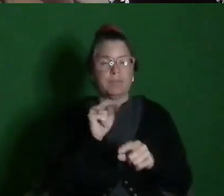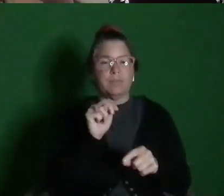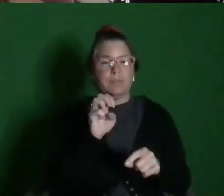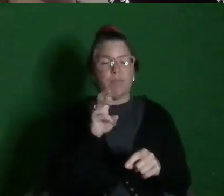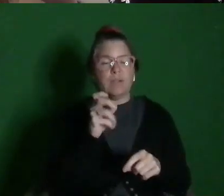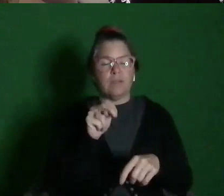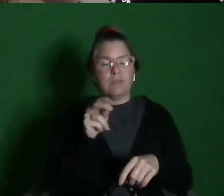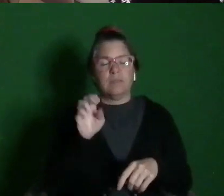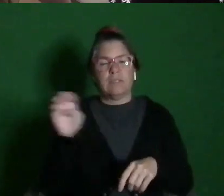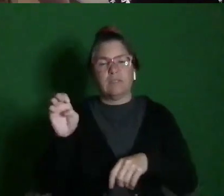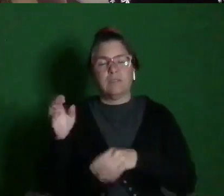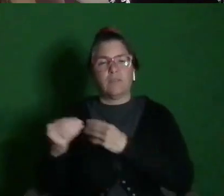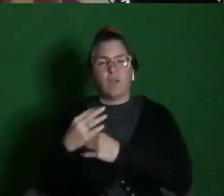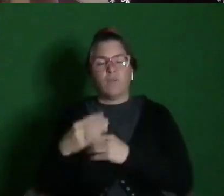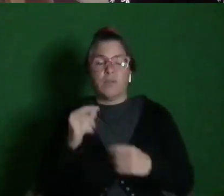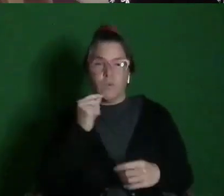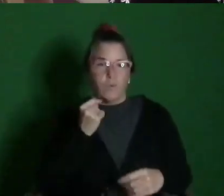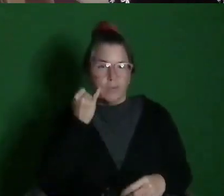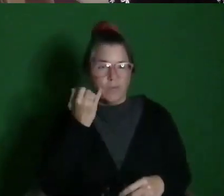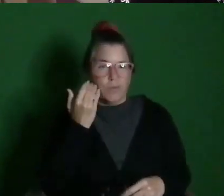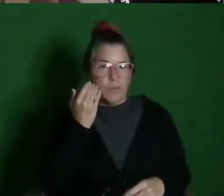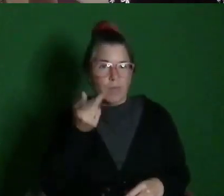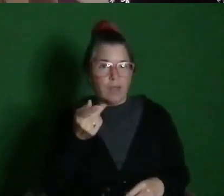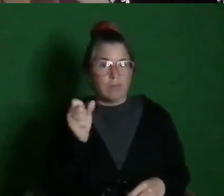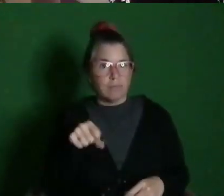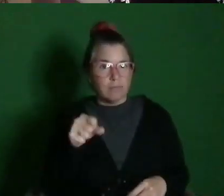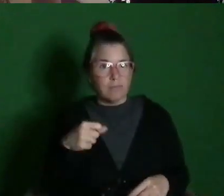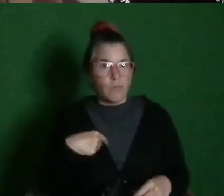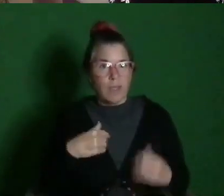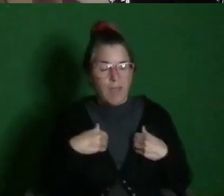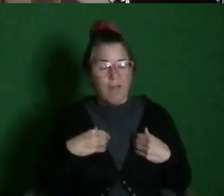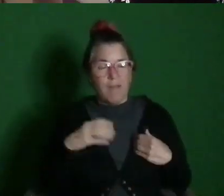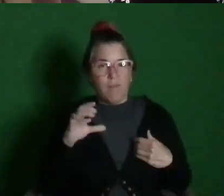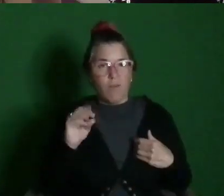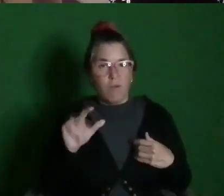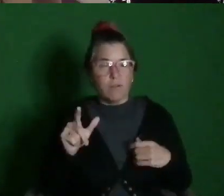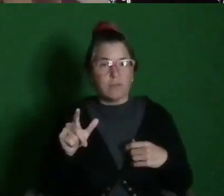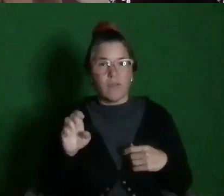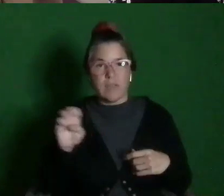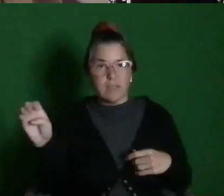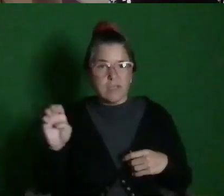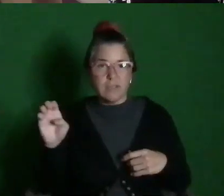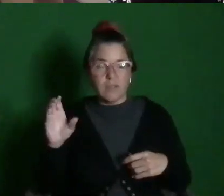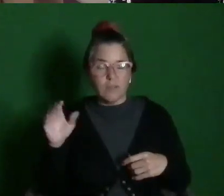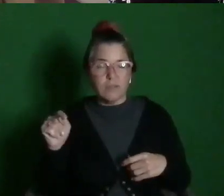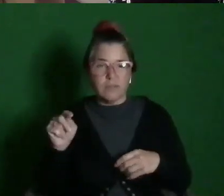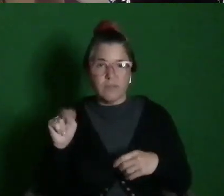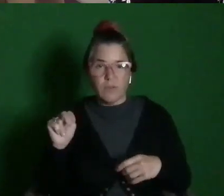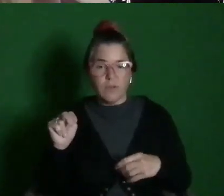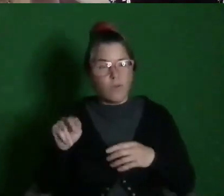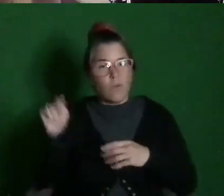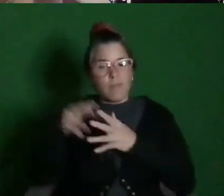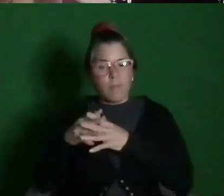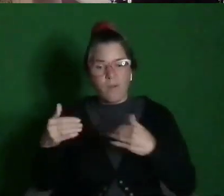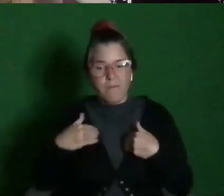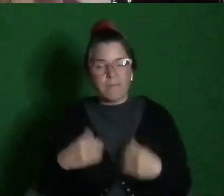one. I think it'd be cool if people knew that actually, yeah, we have corals on the east coast of North America. You know, it's not just something